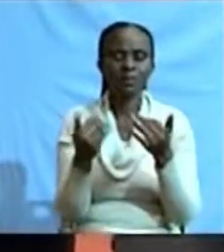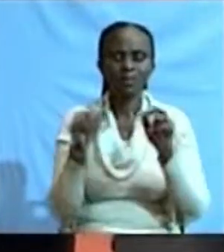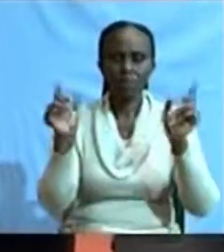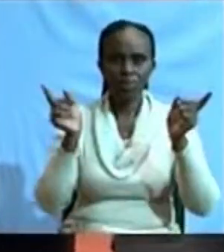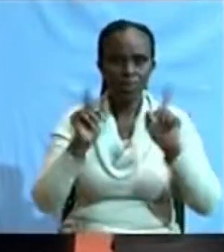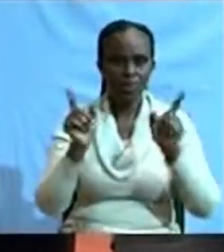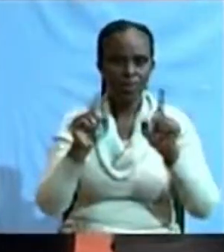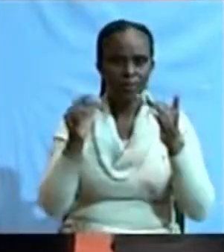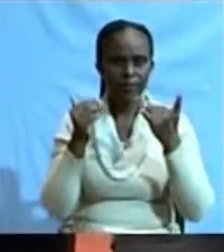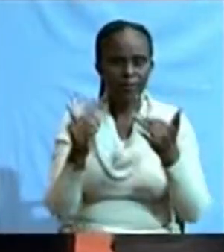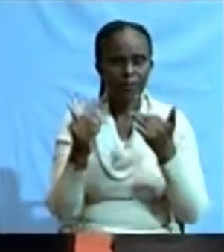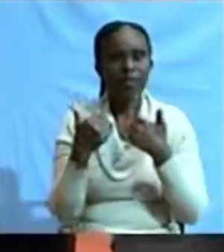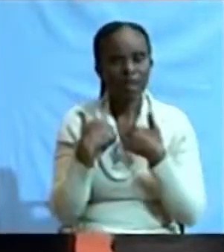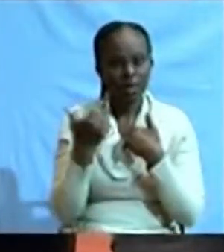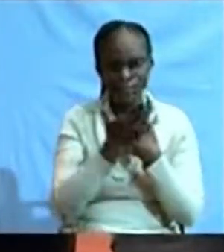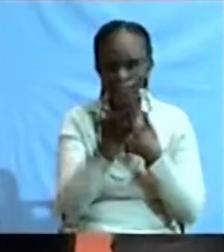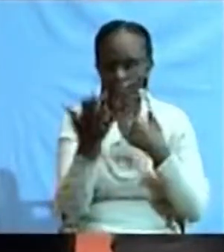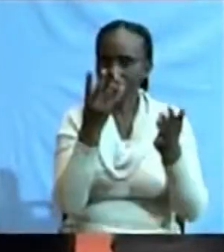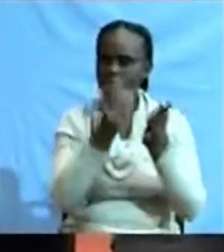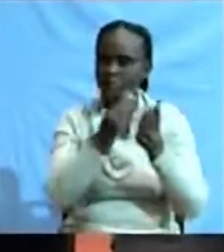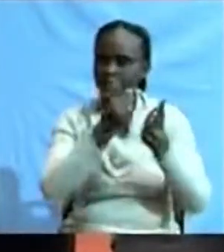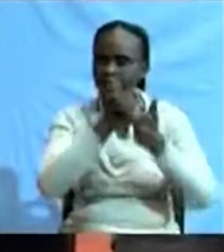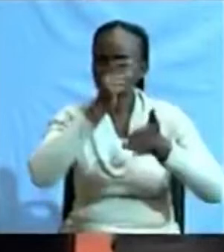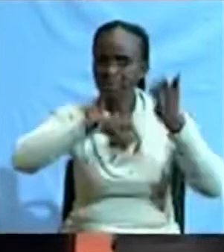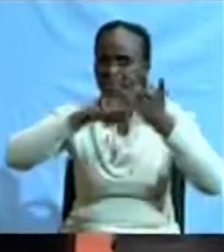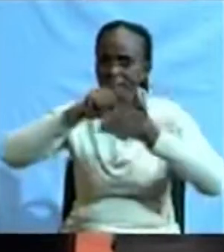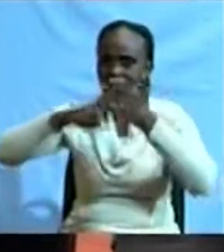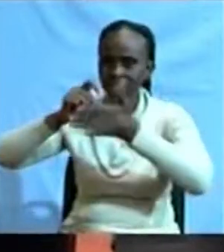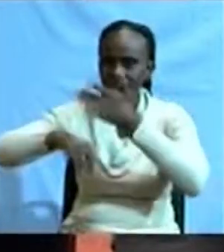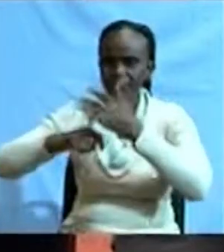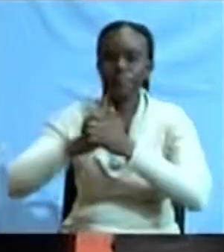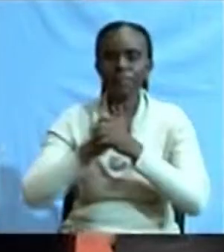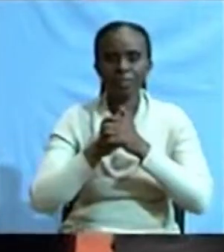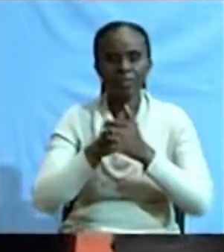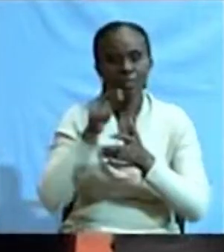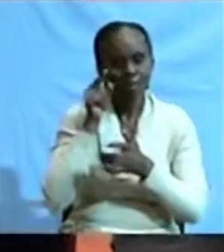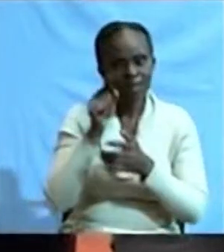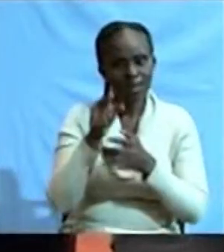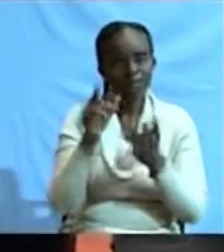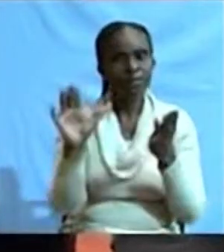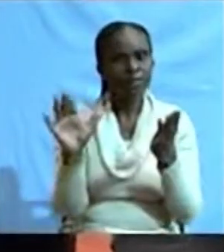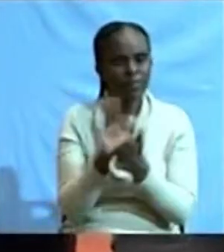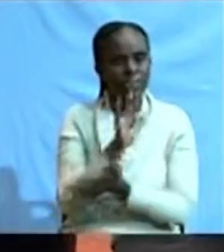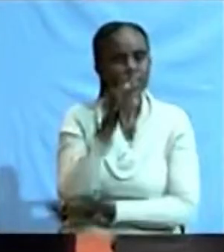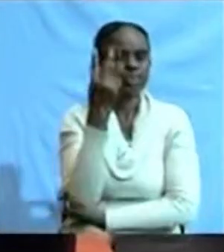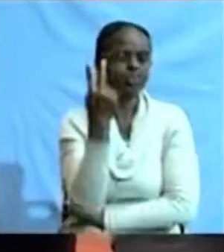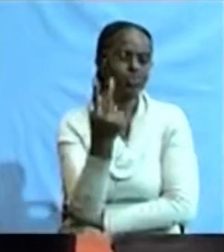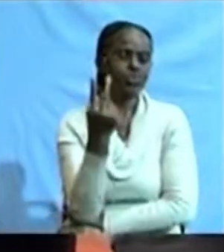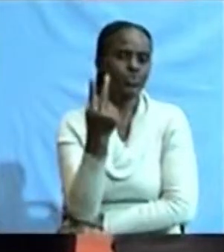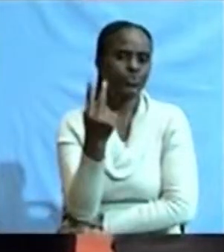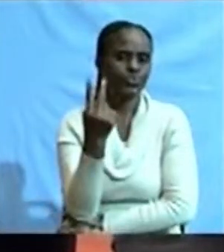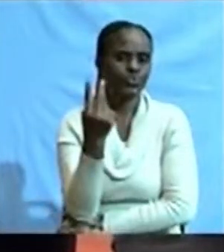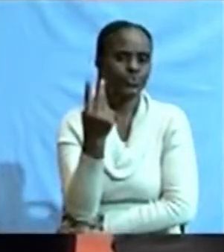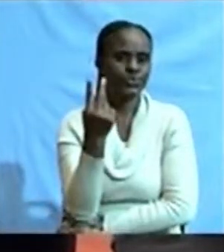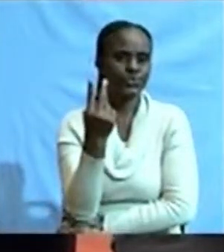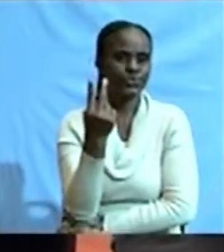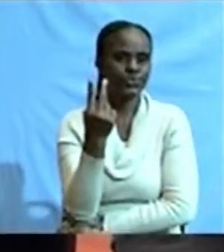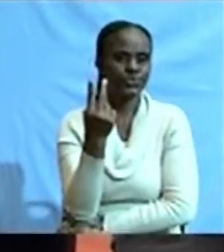where there is fees and charges. That is on page 2.